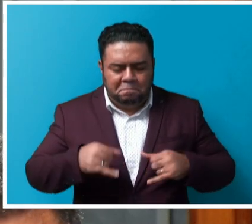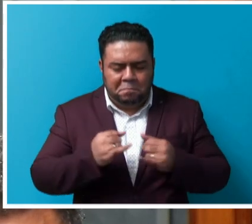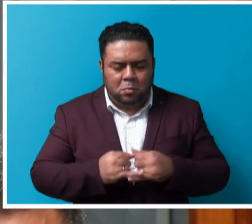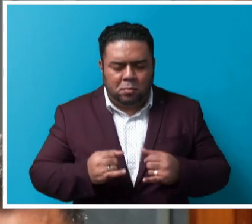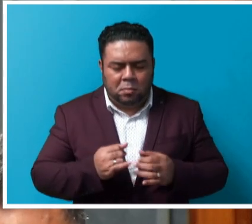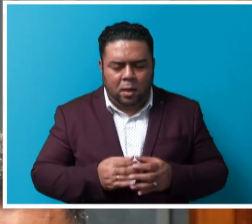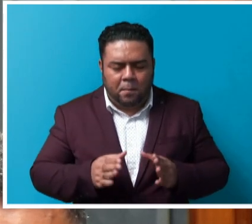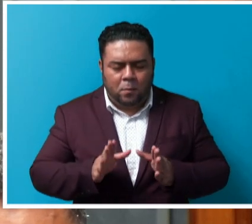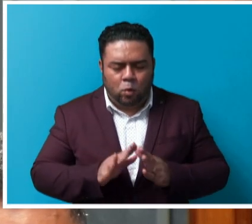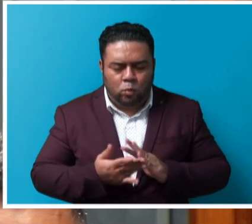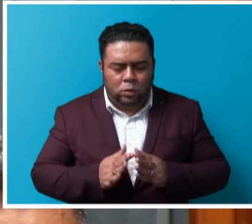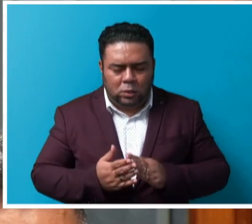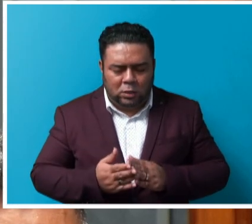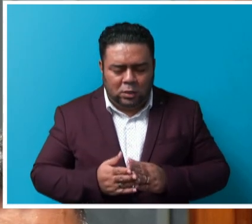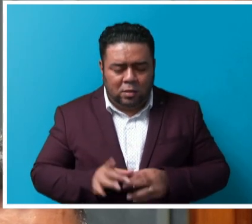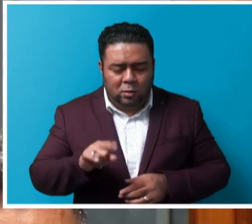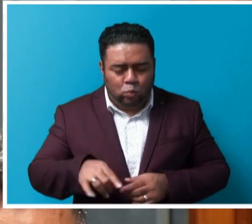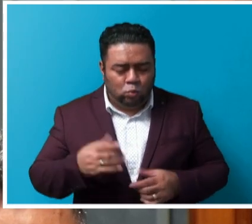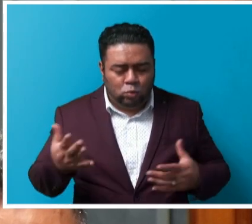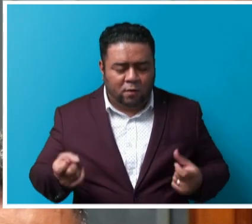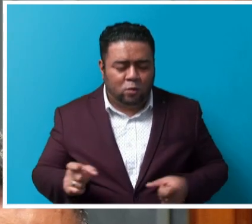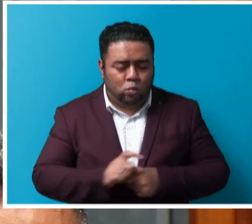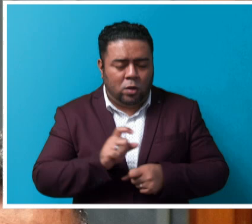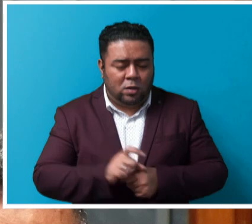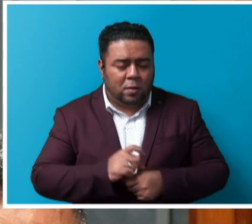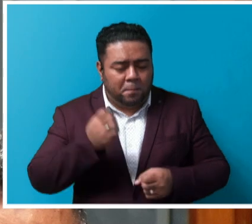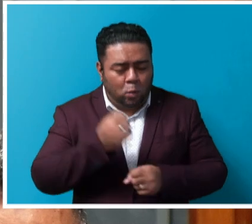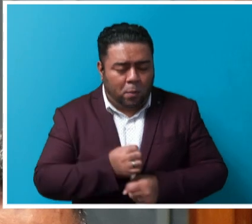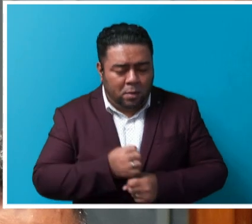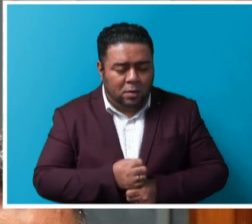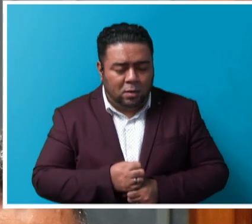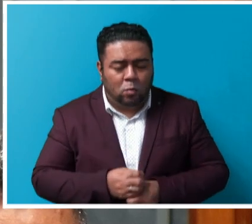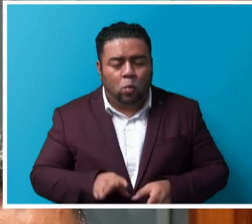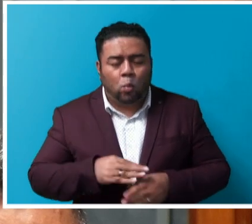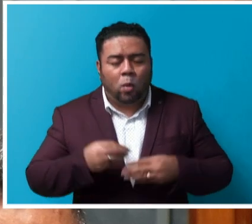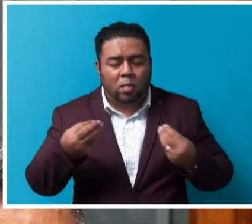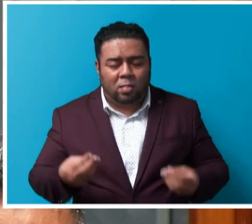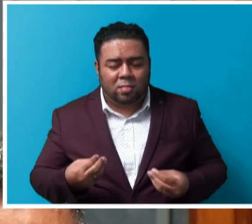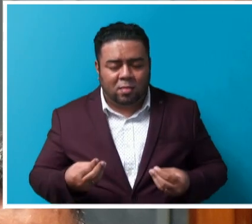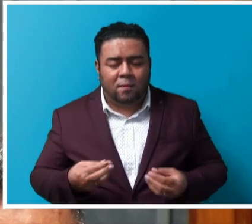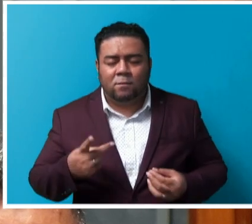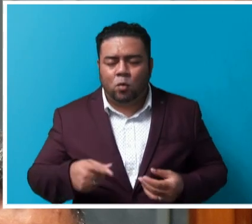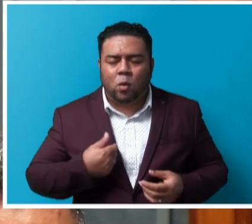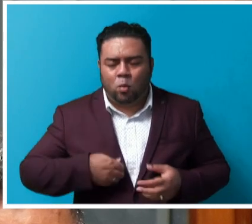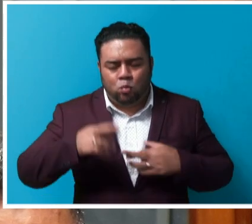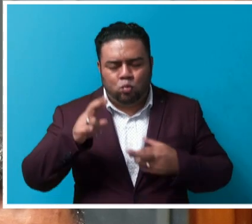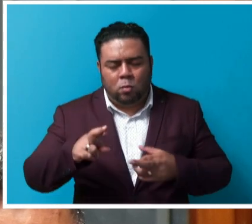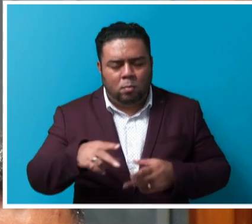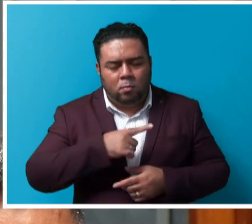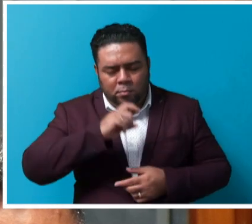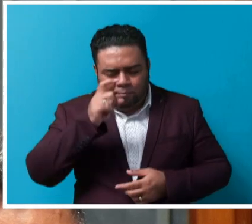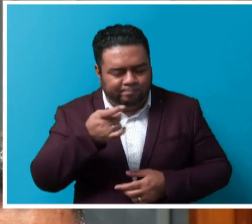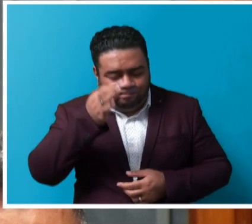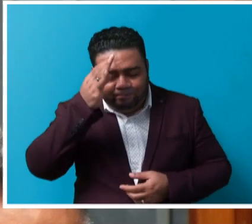These are initiatives that will obviously create employment and wealth for our rural citizens. I cannot emphasize